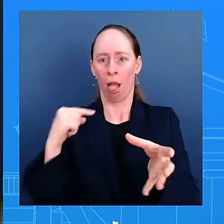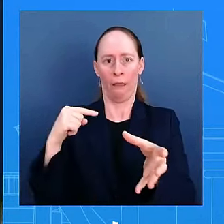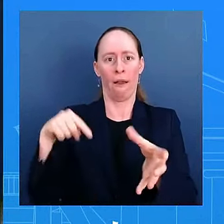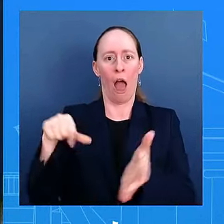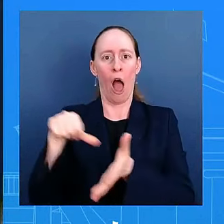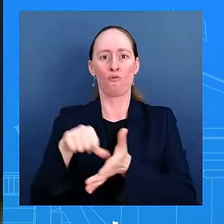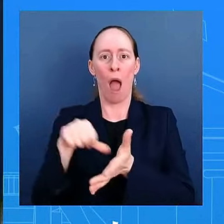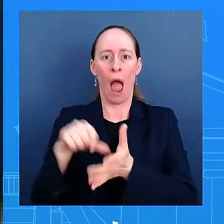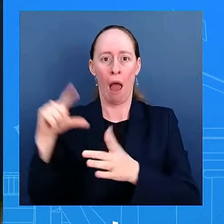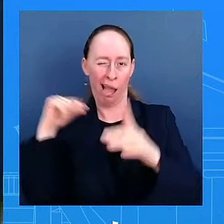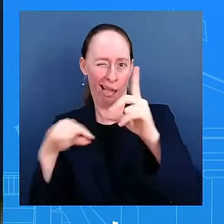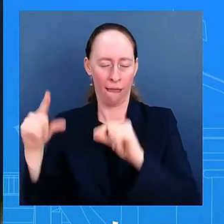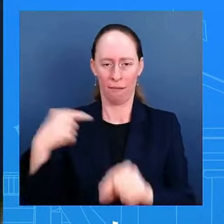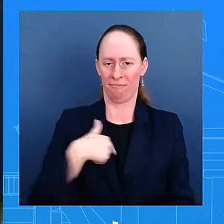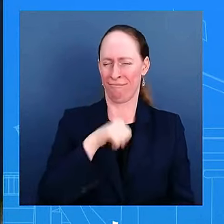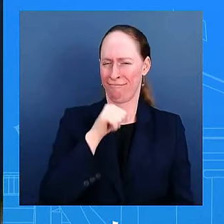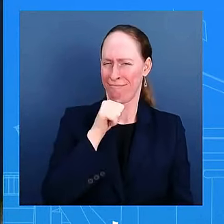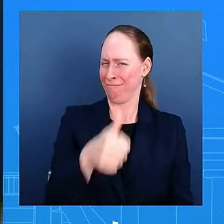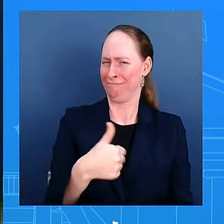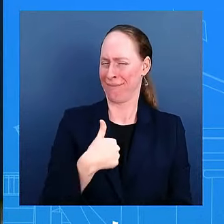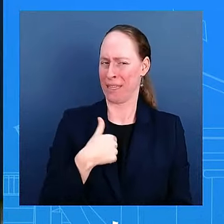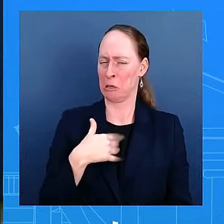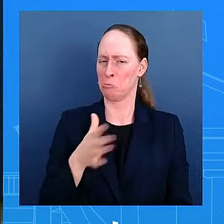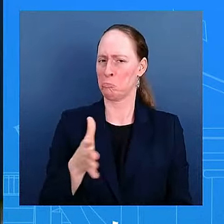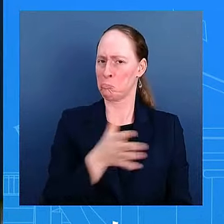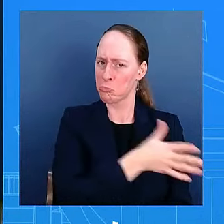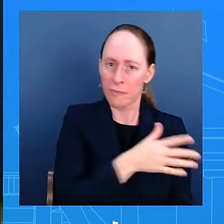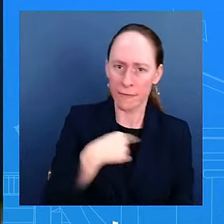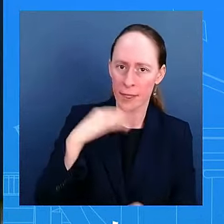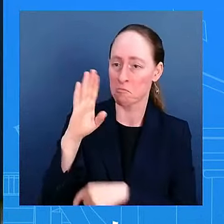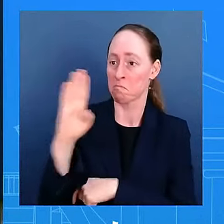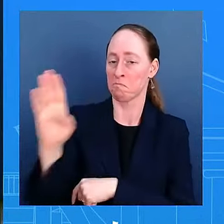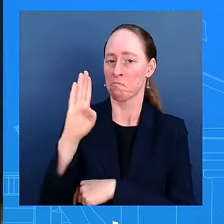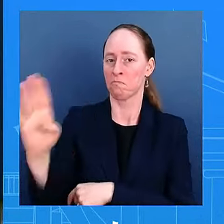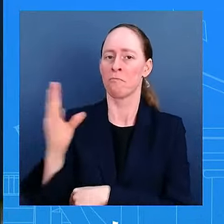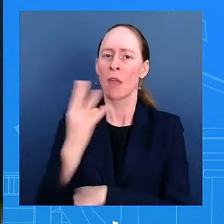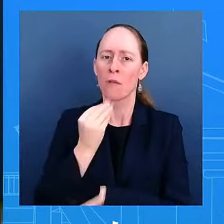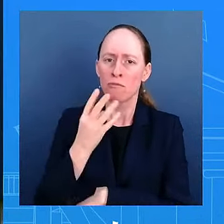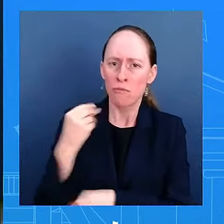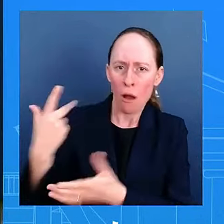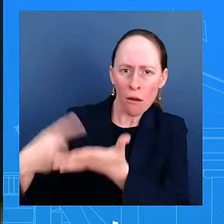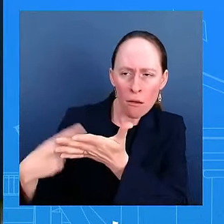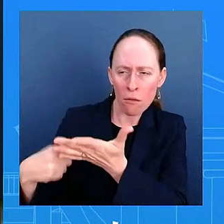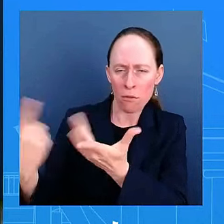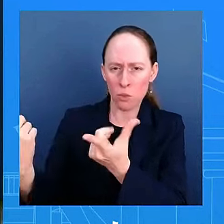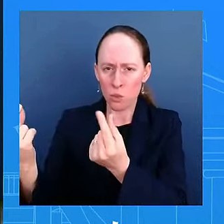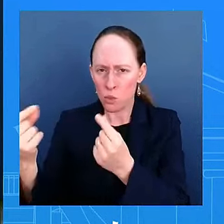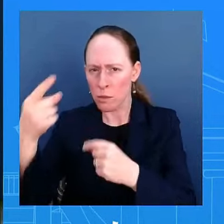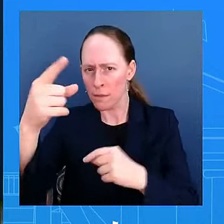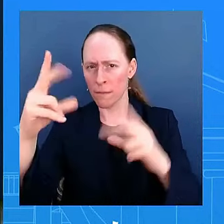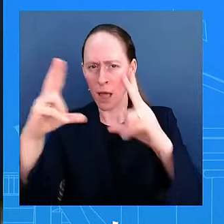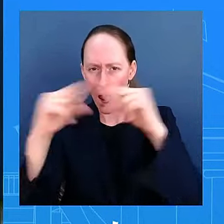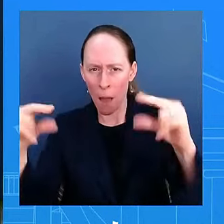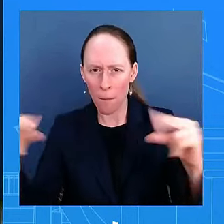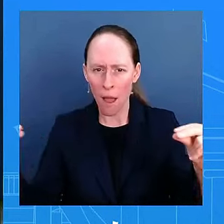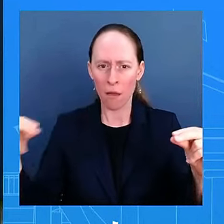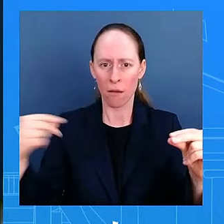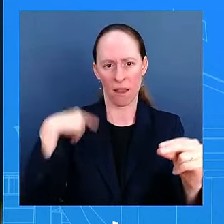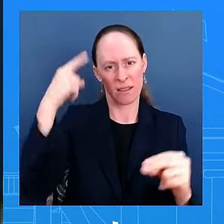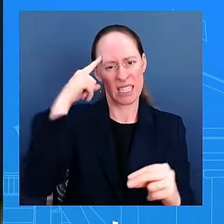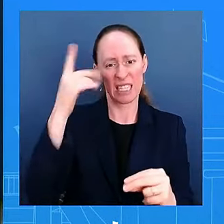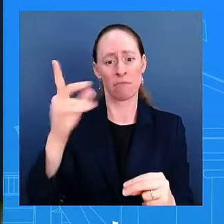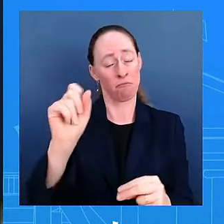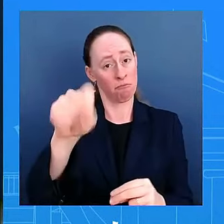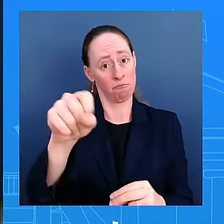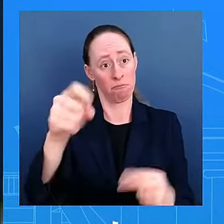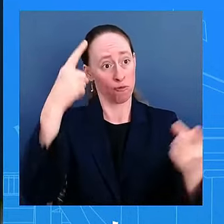about a way forward with Lebanon, about a way forward here. We believe a ceasefire is the way to go in order to create space